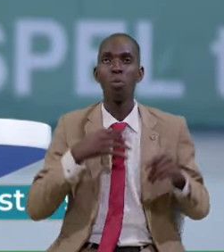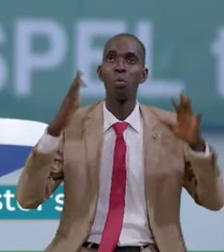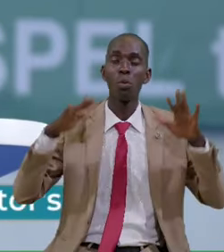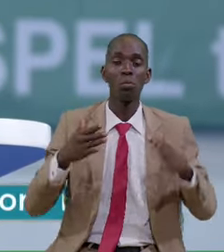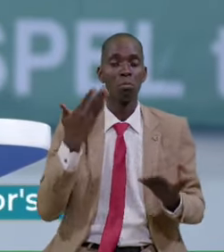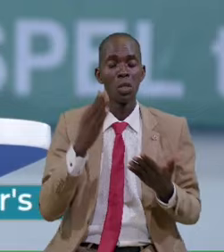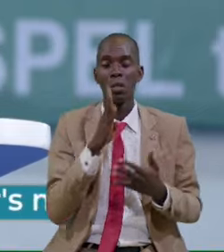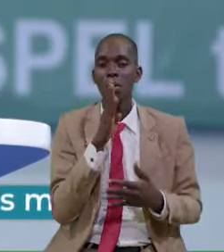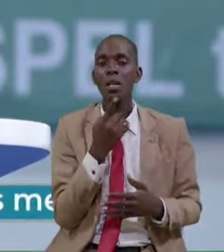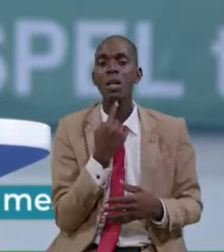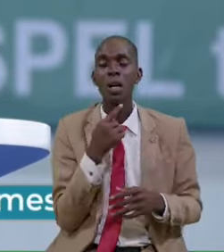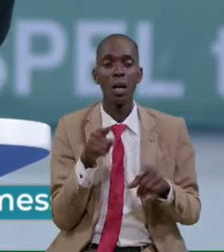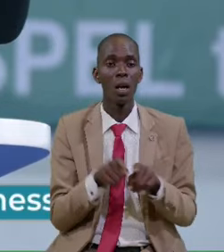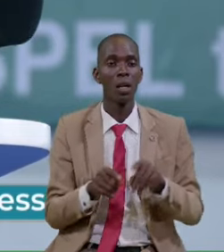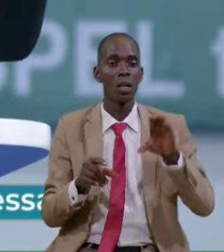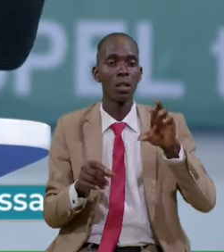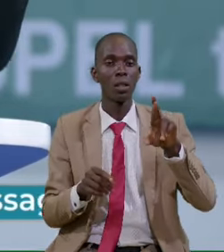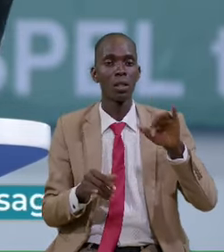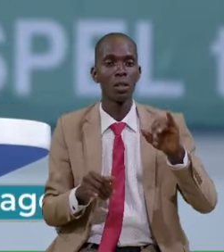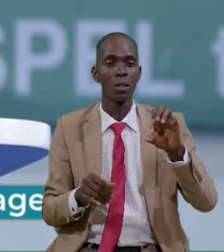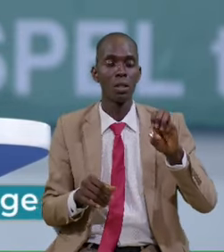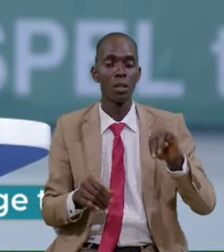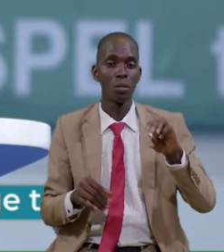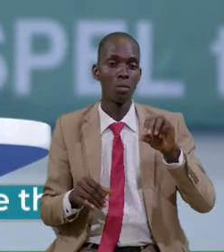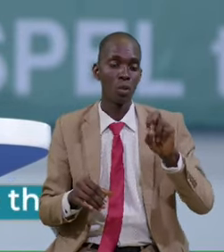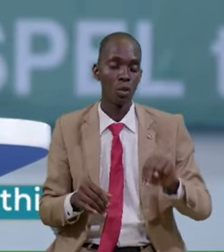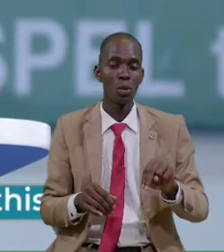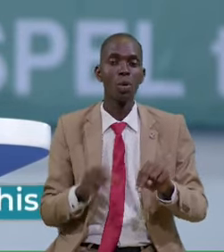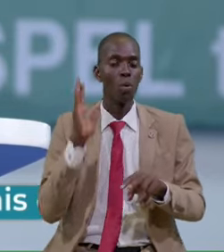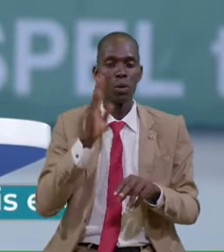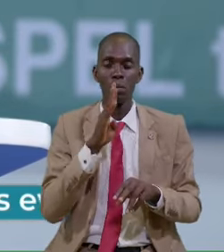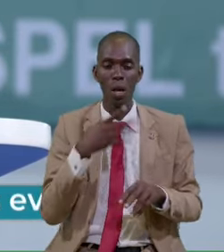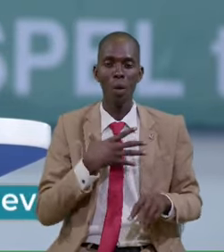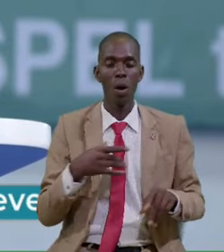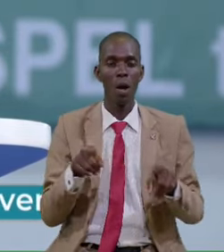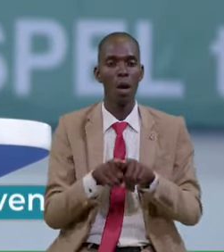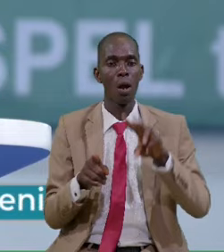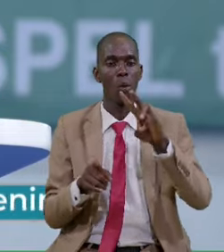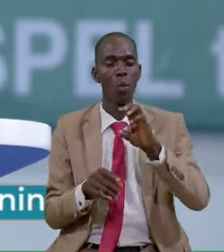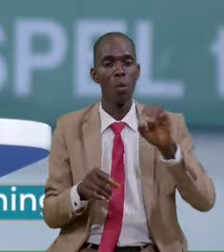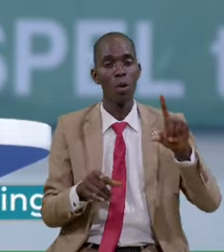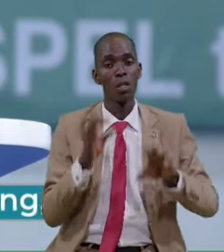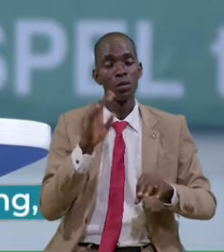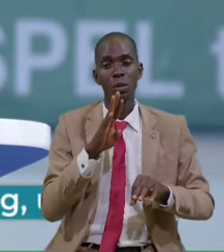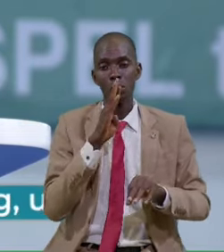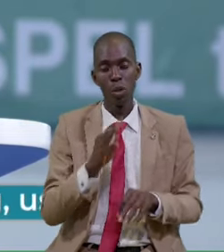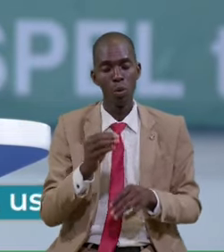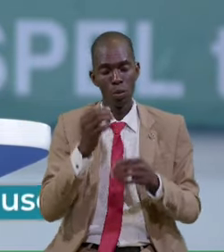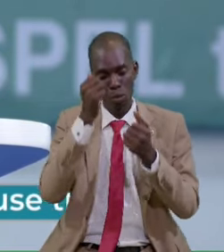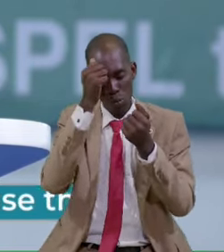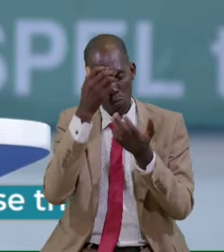be as wool. If ye be willing and obedient, he shall eat the good of the land. That is the